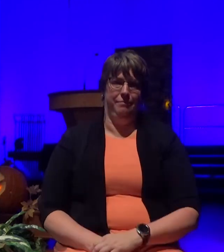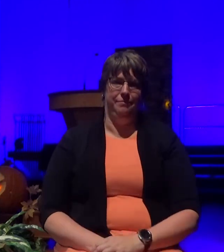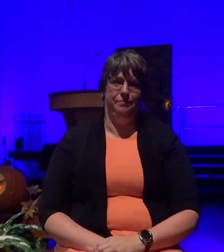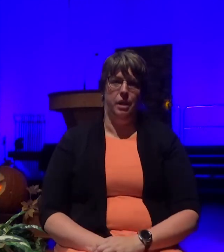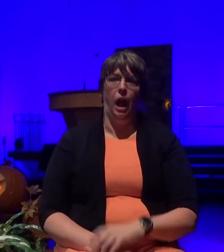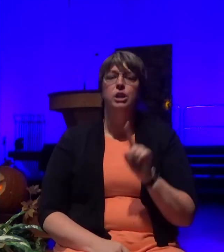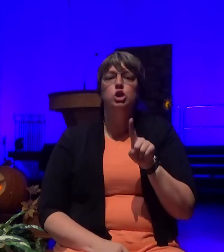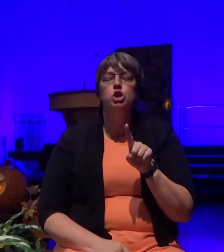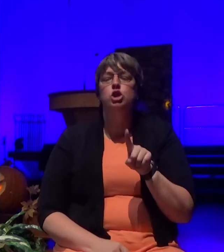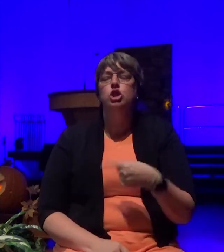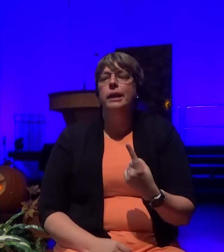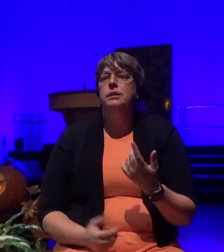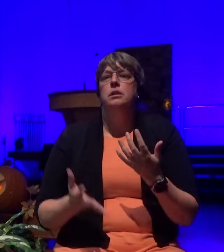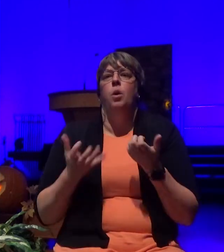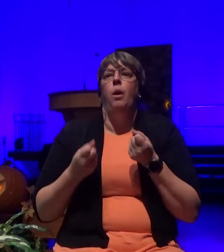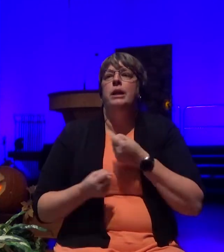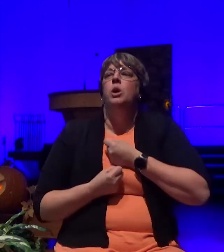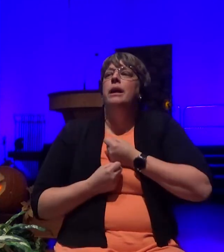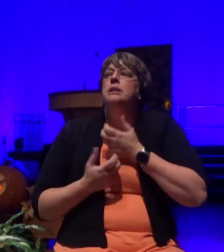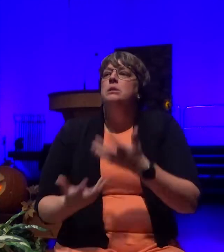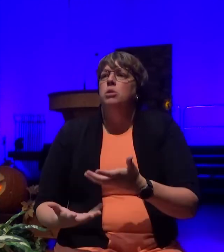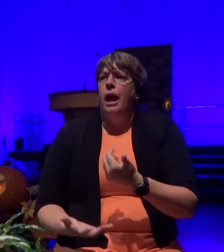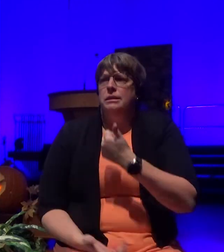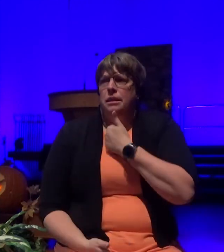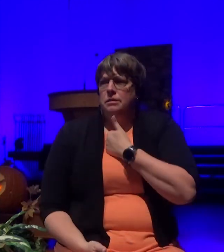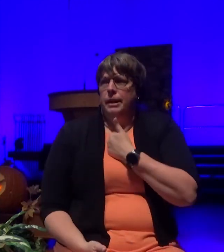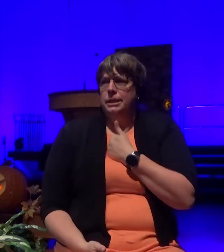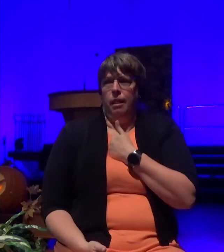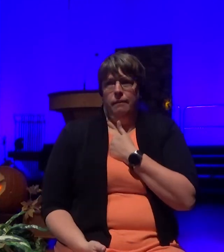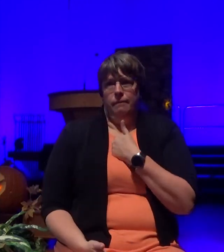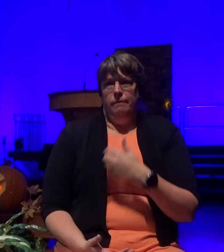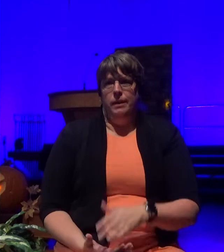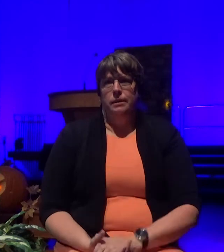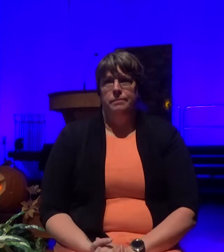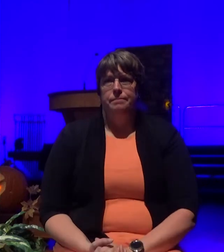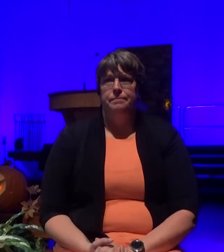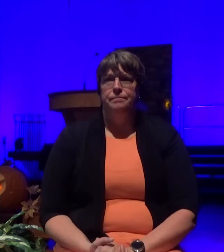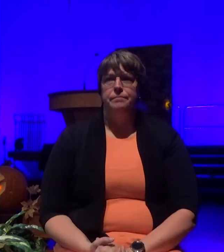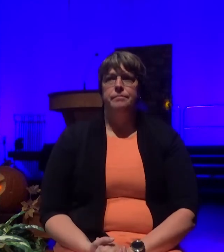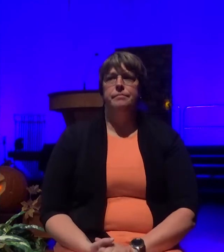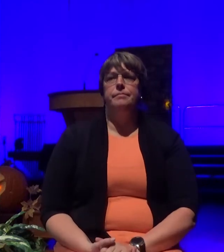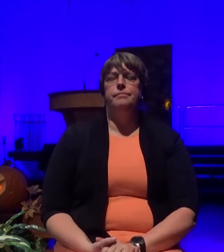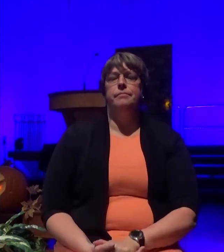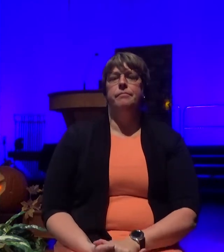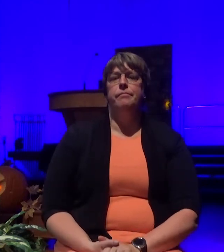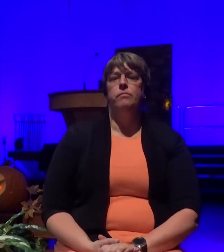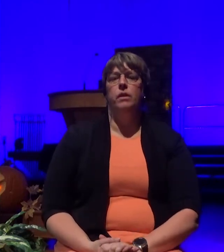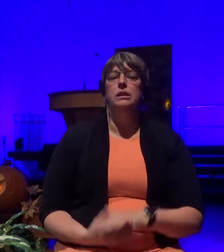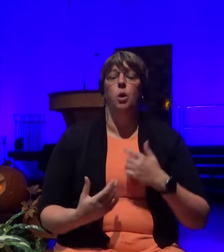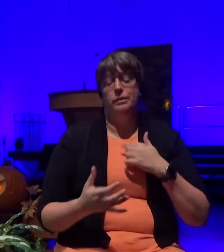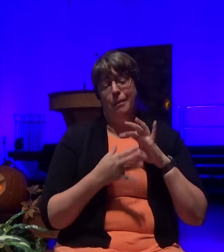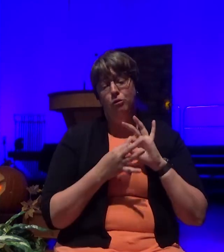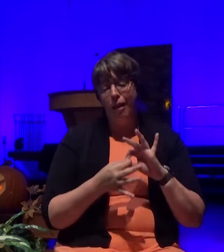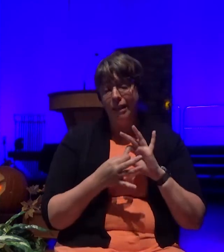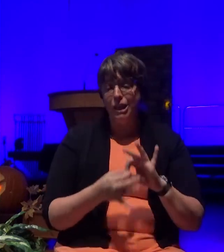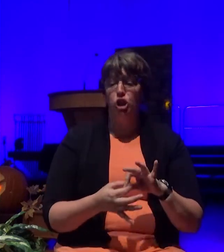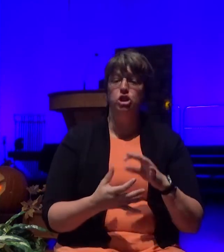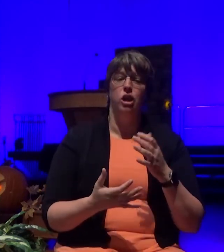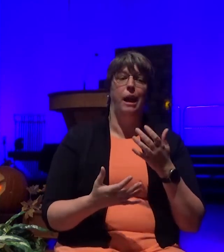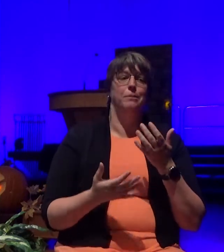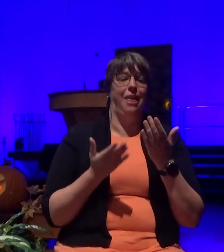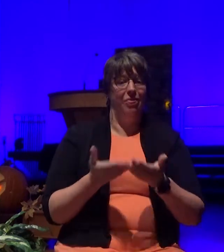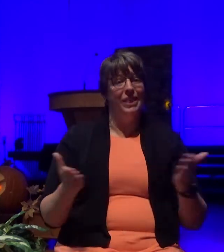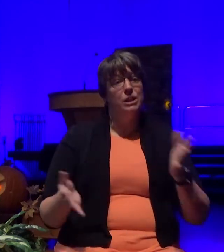my unique self. And to practice that in relationships, the things we talked about in the readings, the